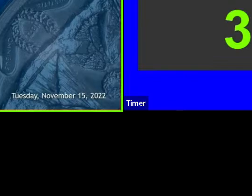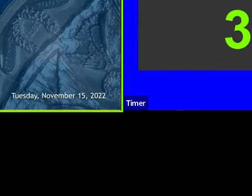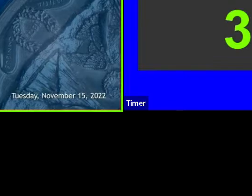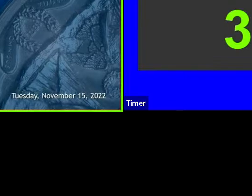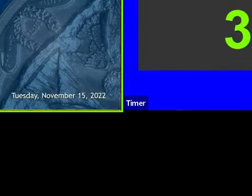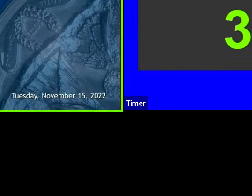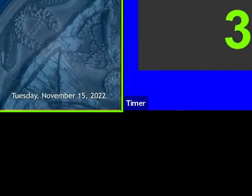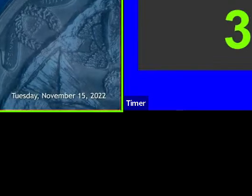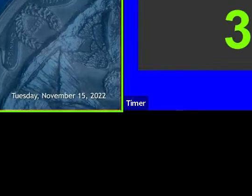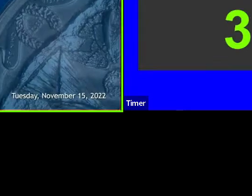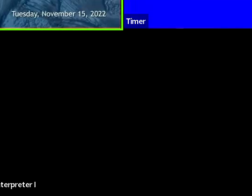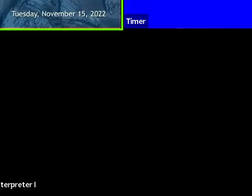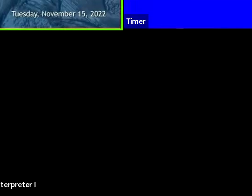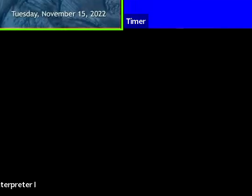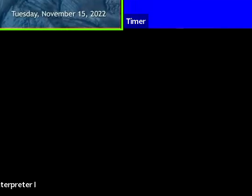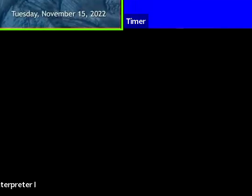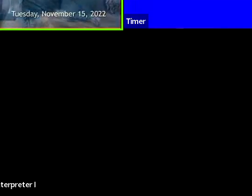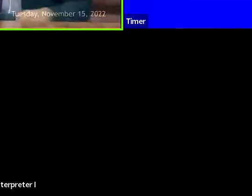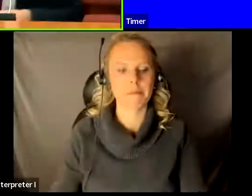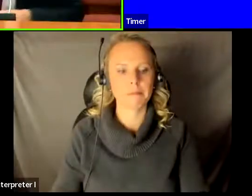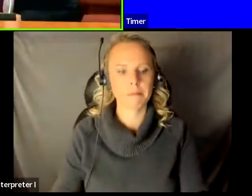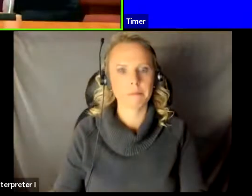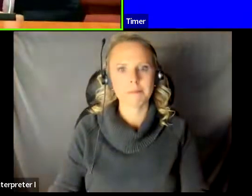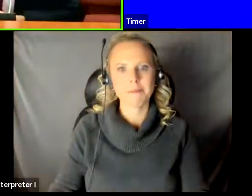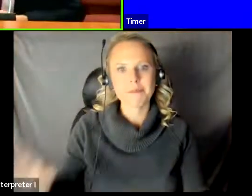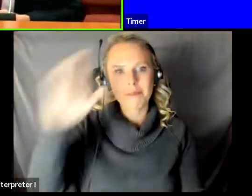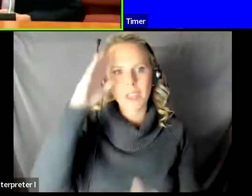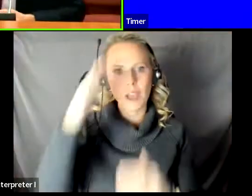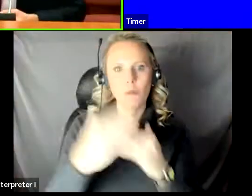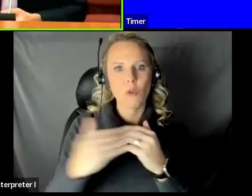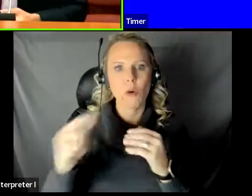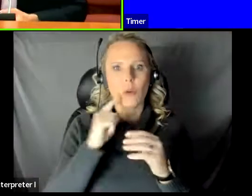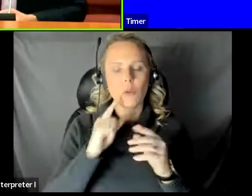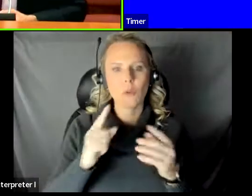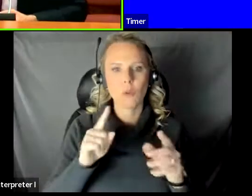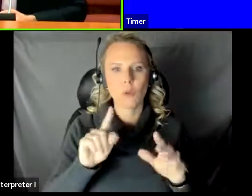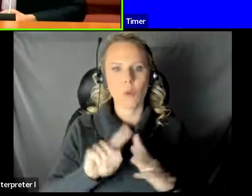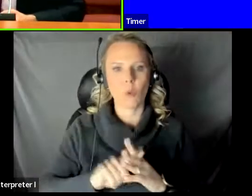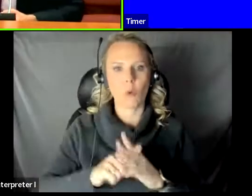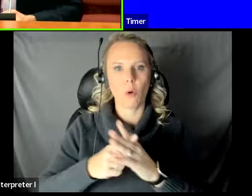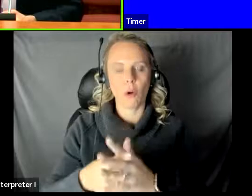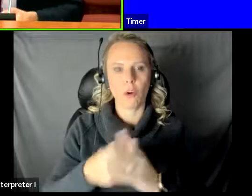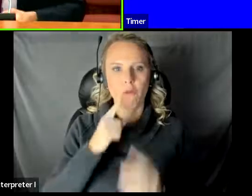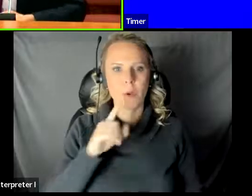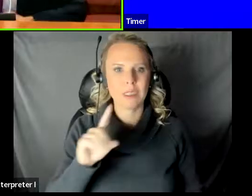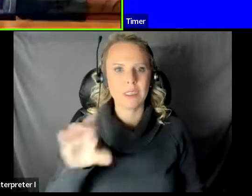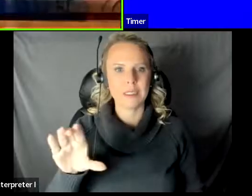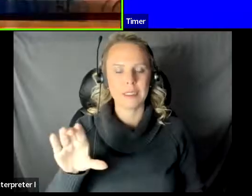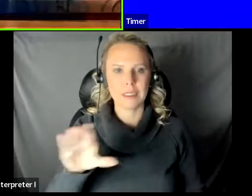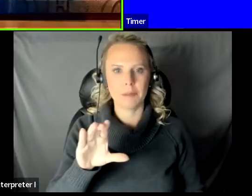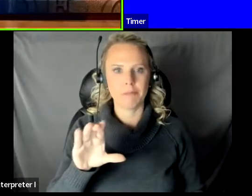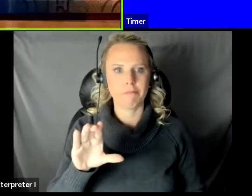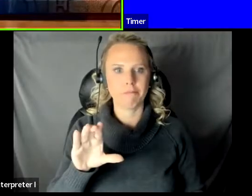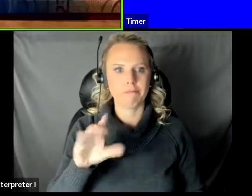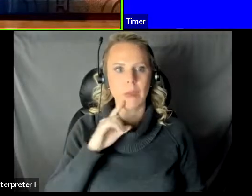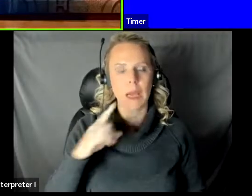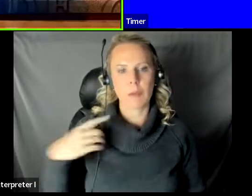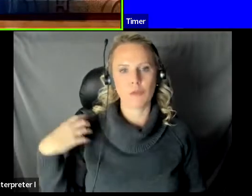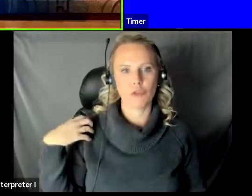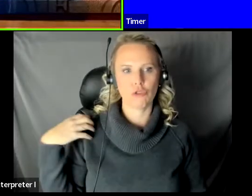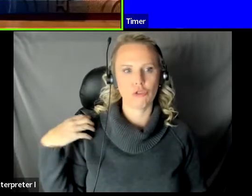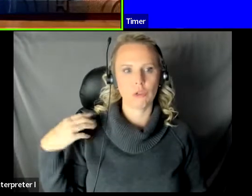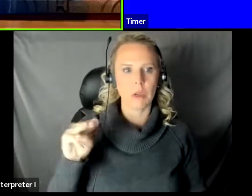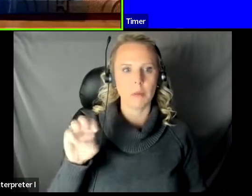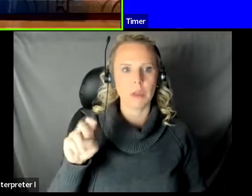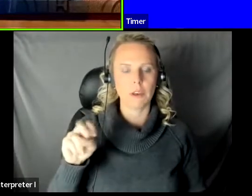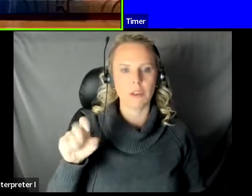I am calling to order this meeting of the Committee of the Whole of the Council of the District of Columbia. I'm Phil Mendelson, Chairman of the Council and